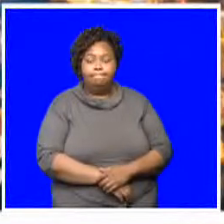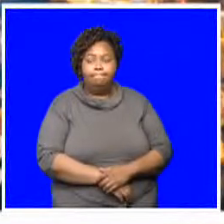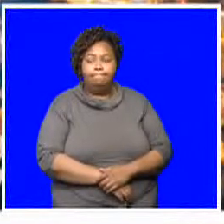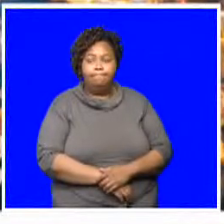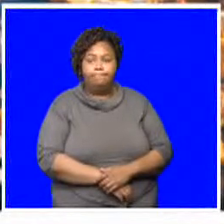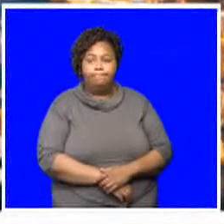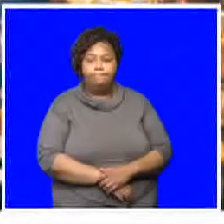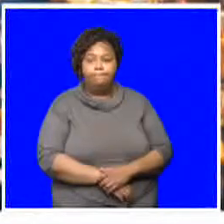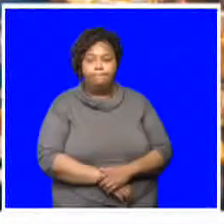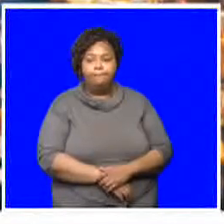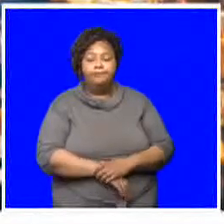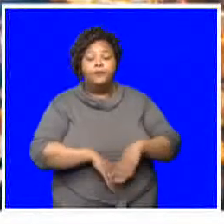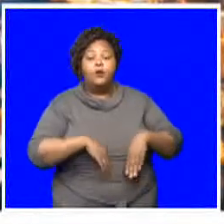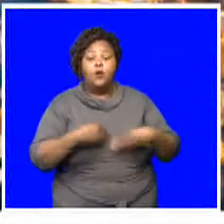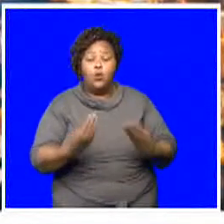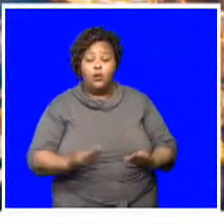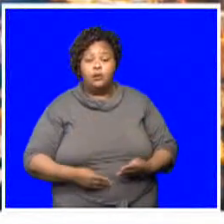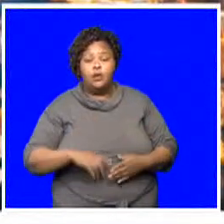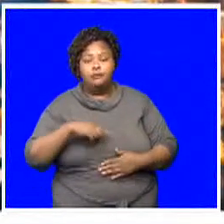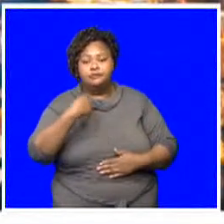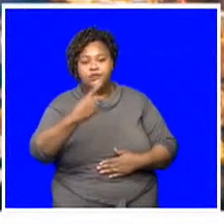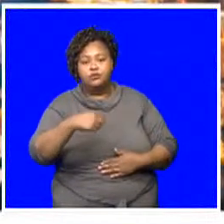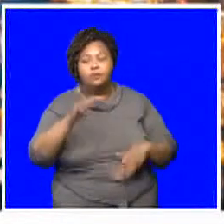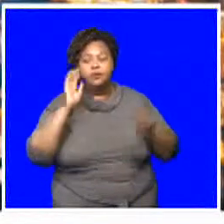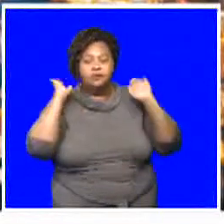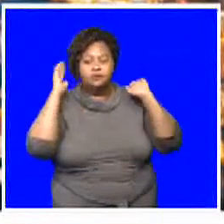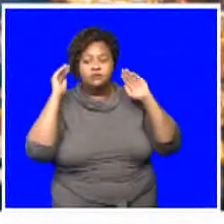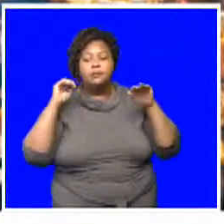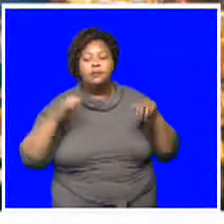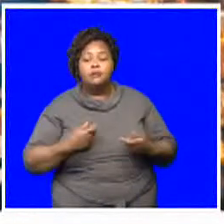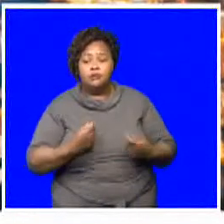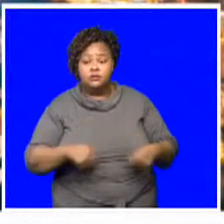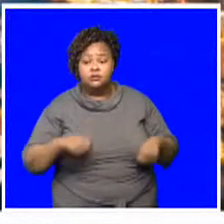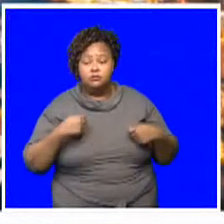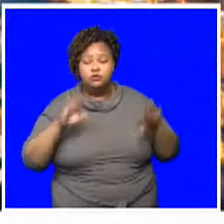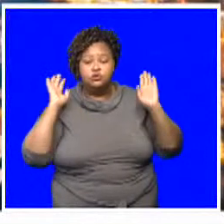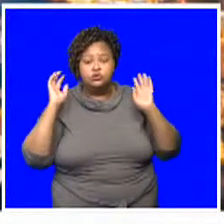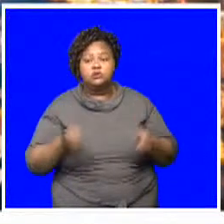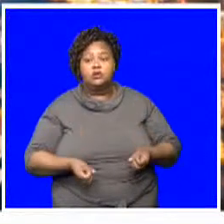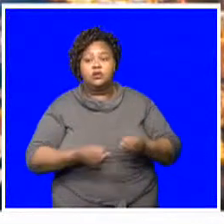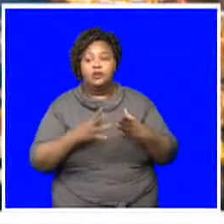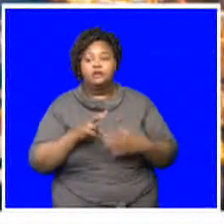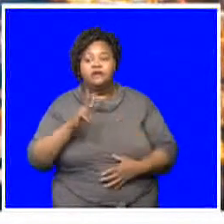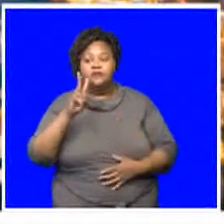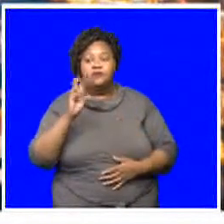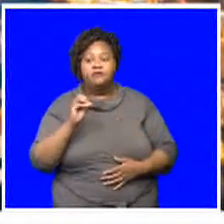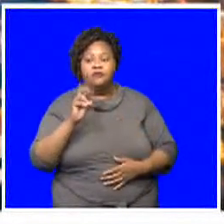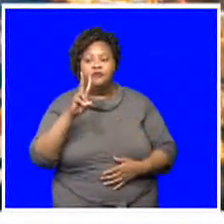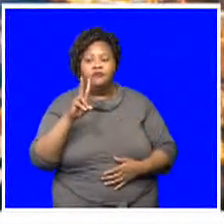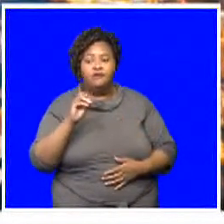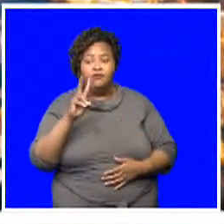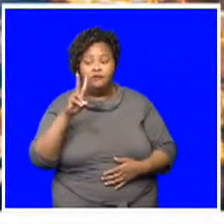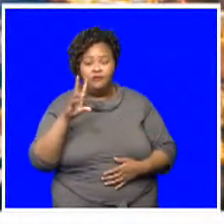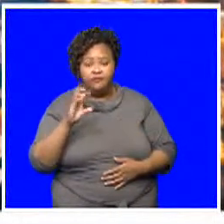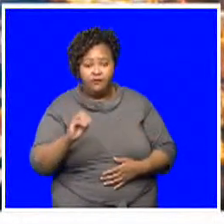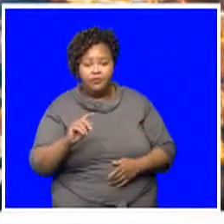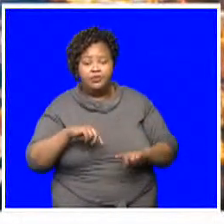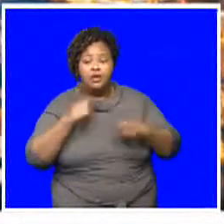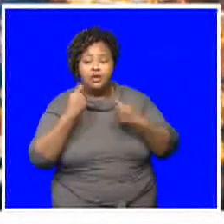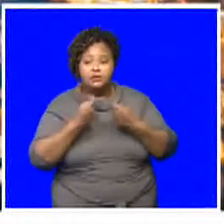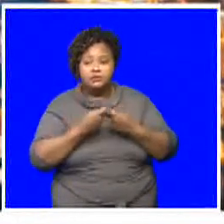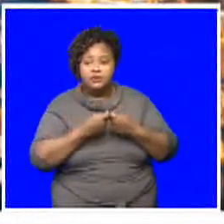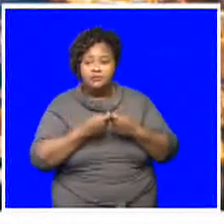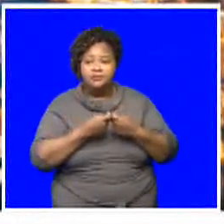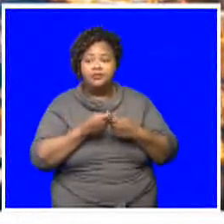Welcome back. You're still watching Eswatini TV, and for your sports news tonight, Vovo Football Club have expressed